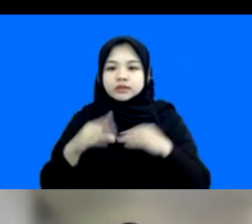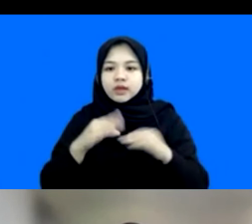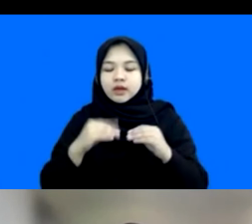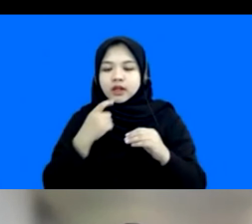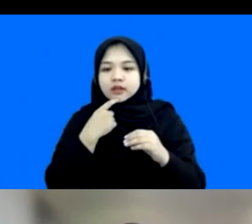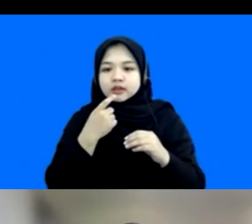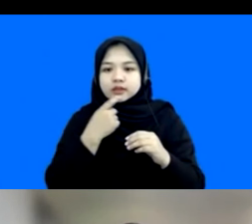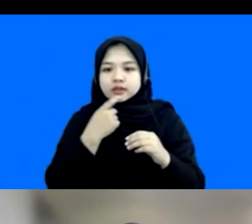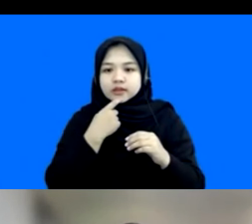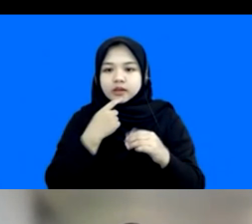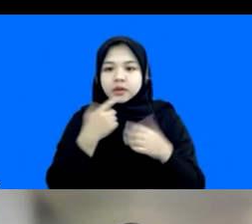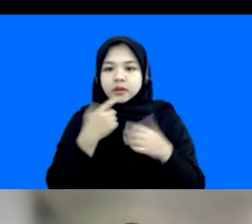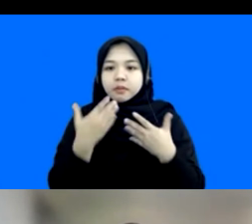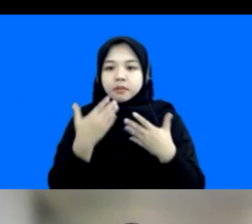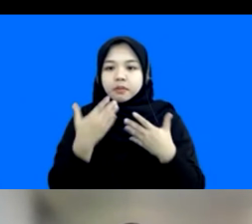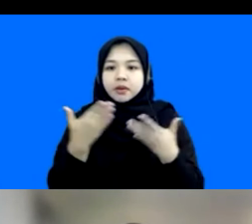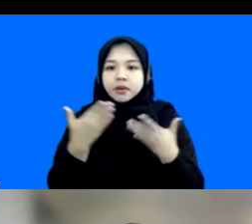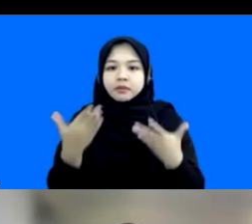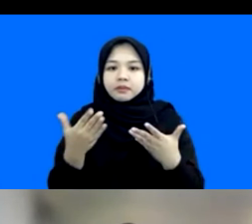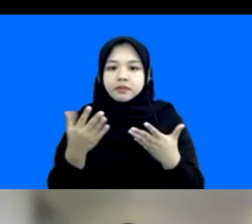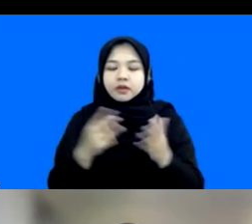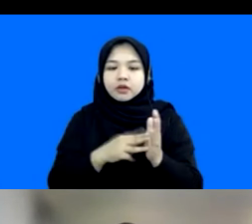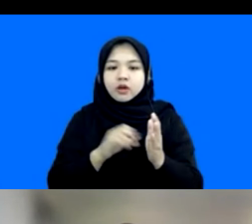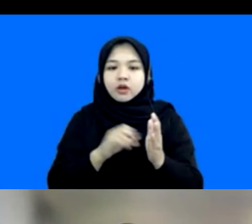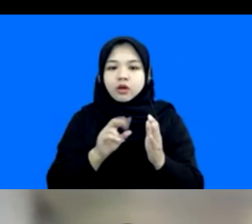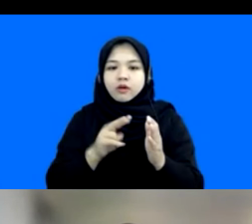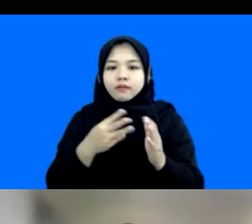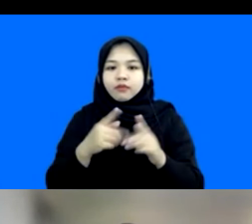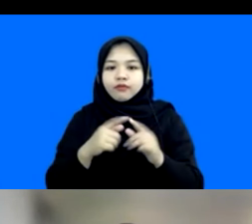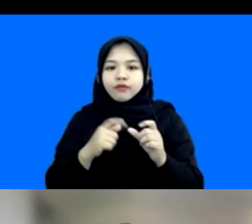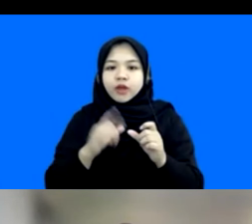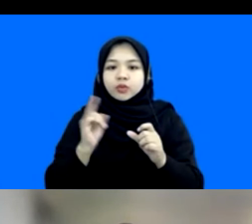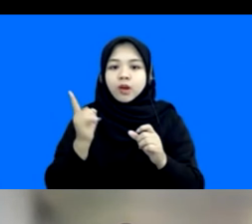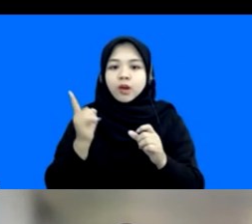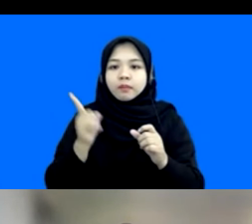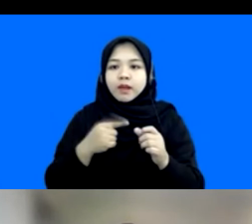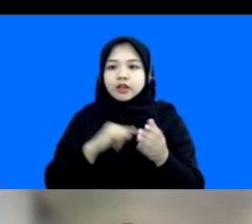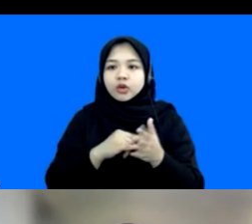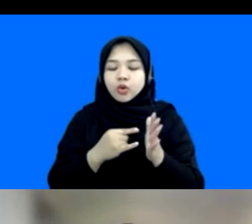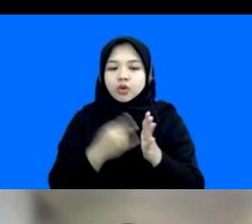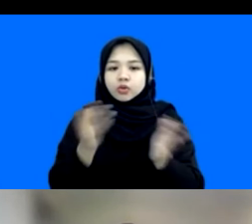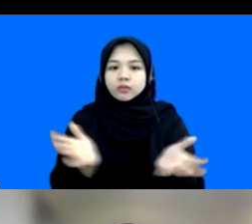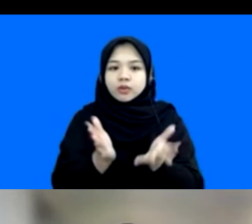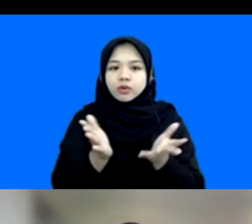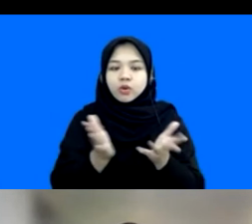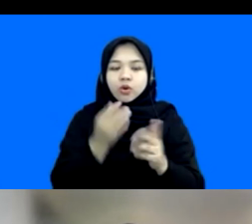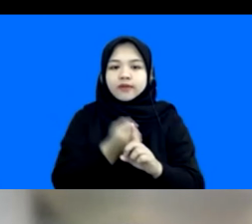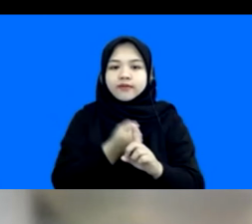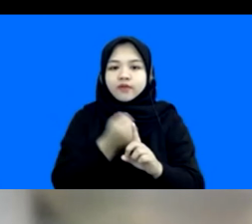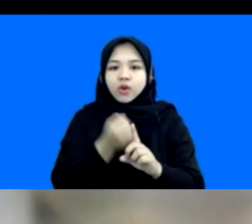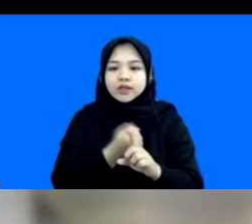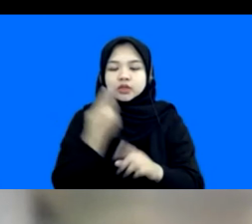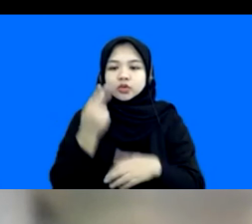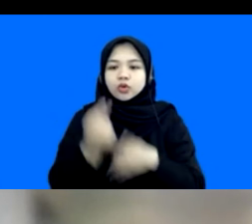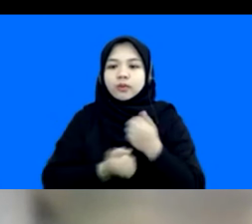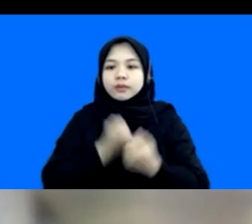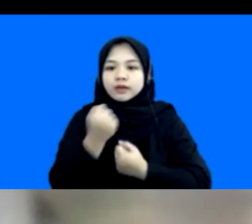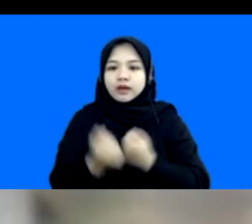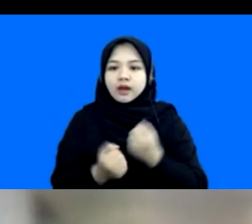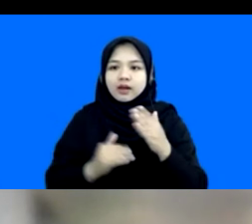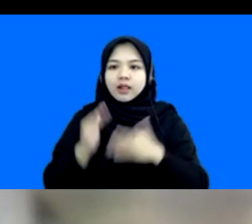tech to push its advocacy for sustainable mobility. So it's about